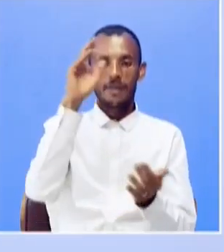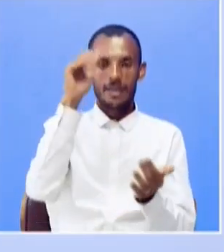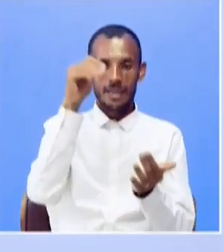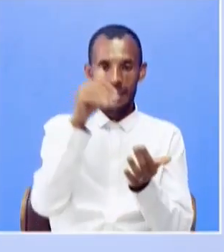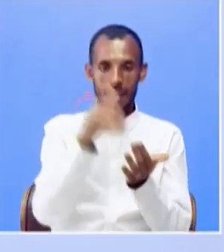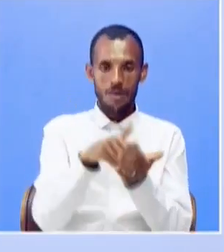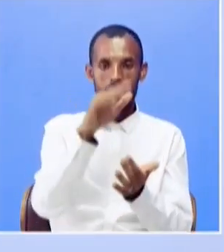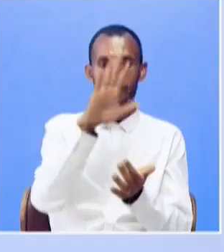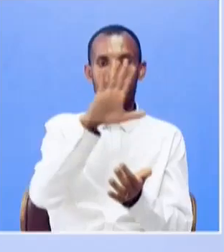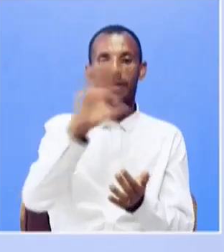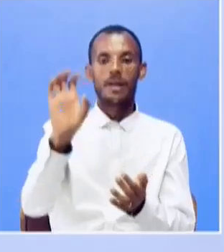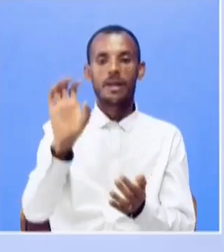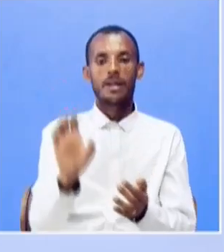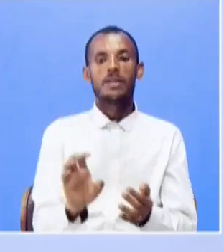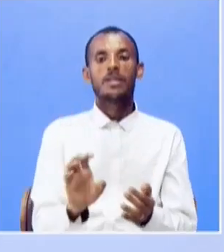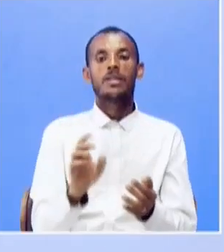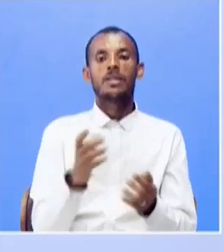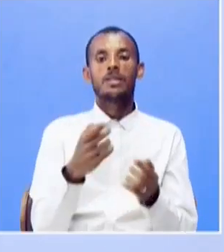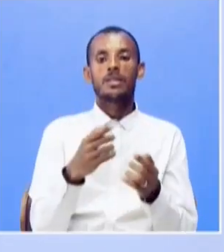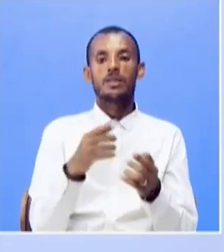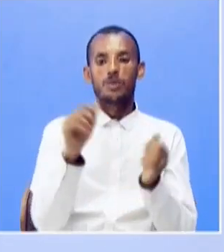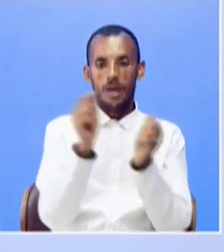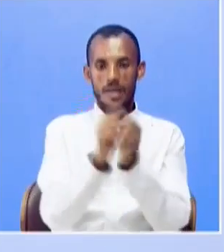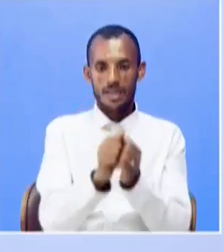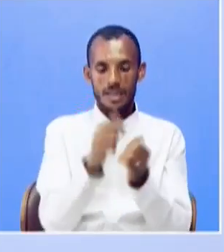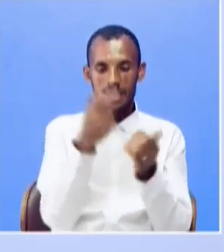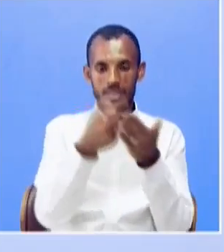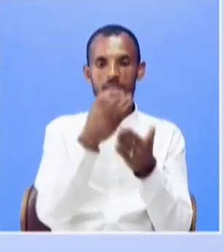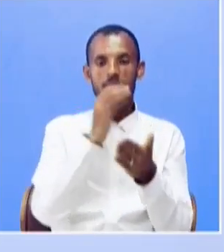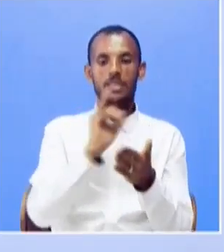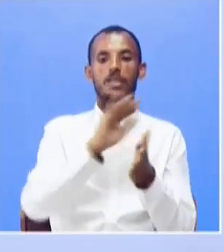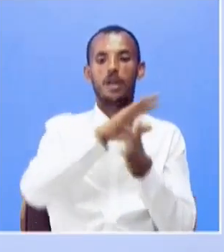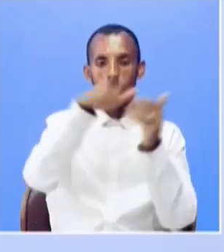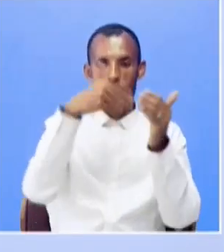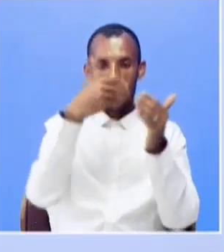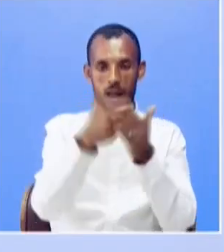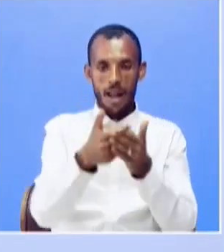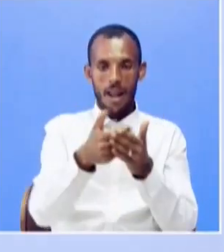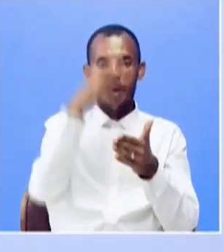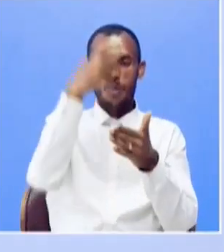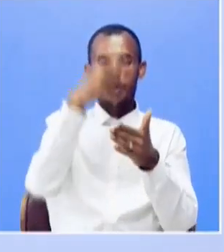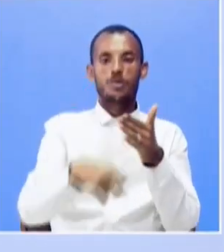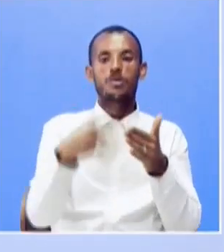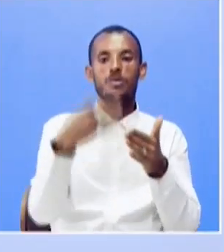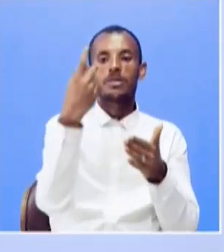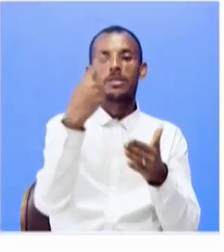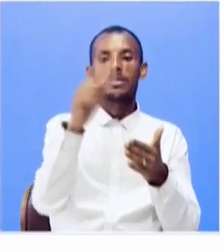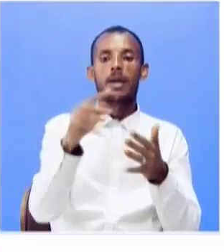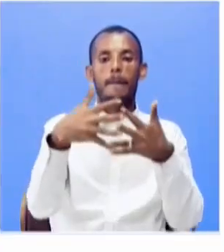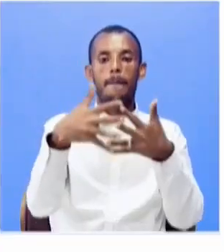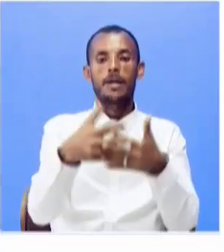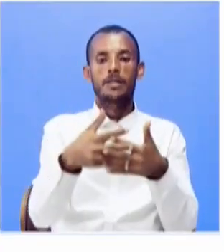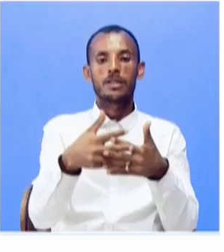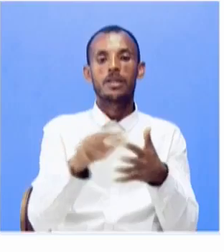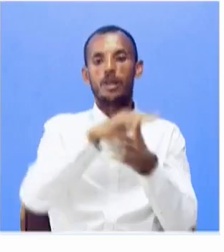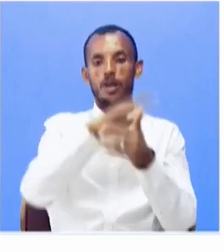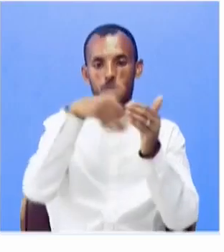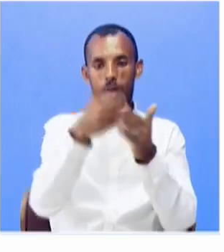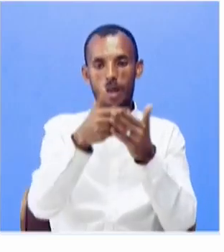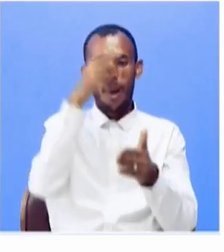7,500. Therefore, together gives us the total cost of the machine. Therefore, total cost